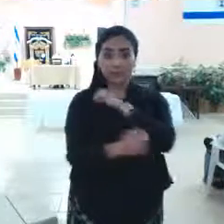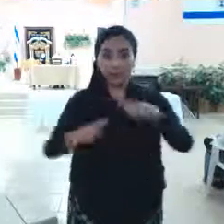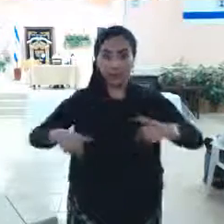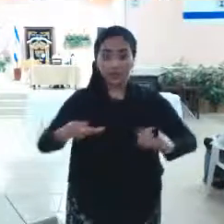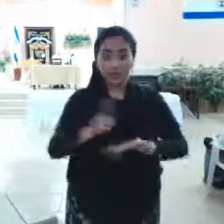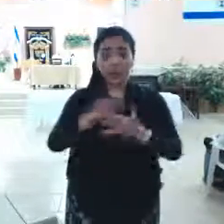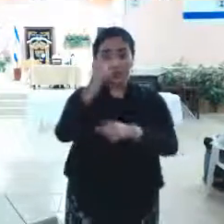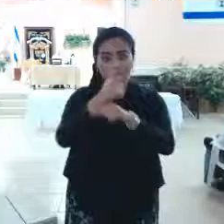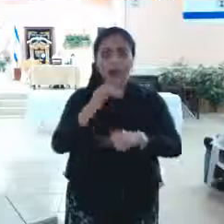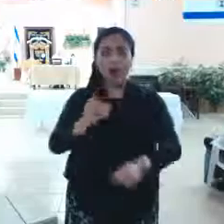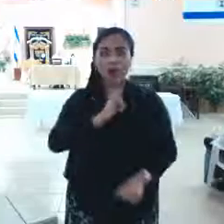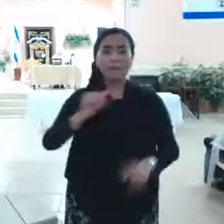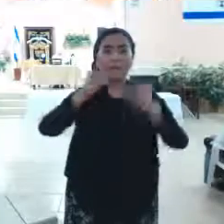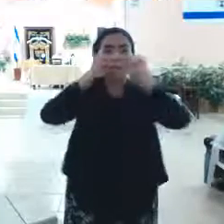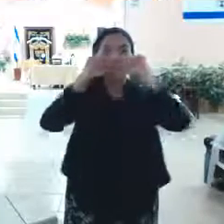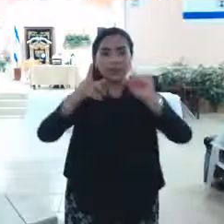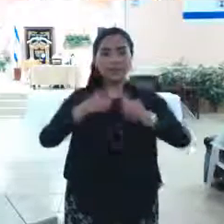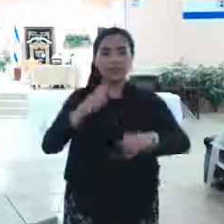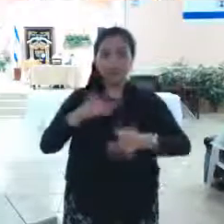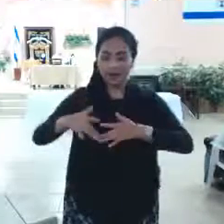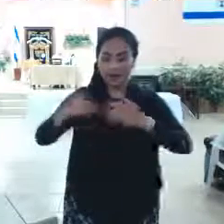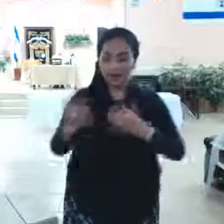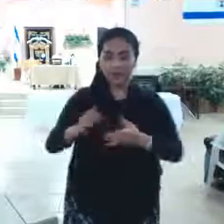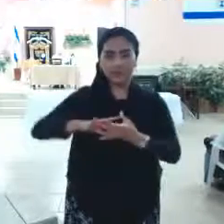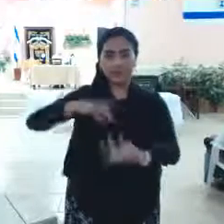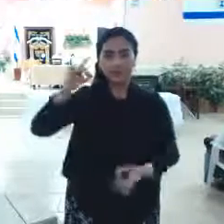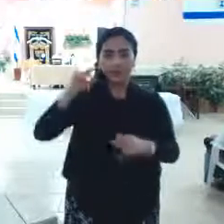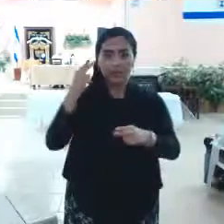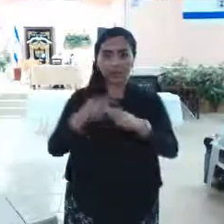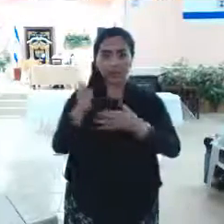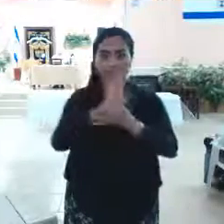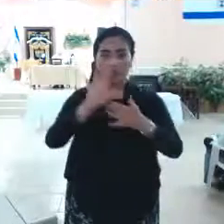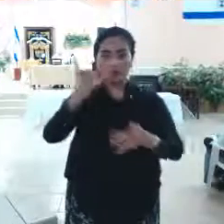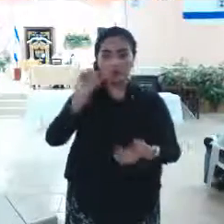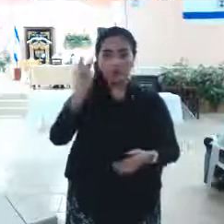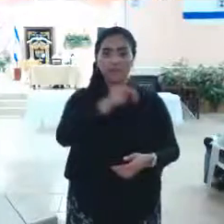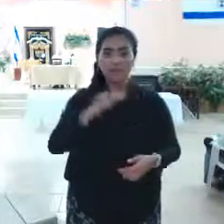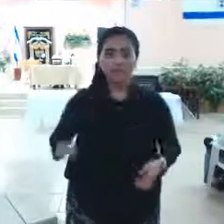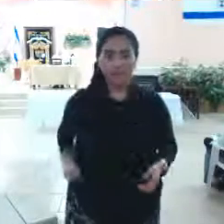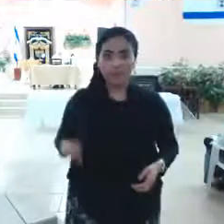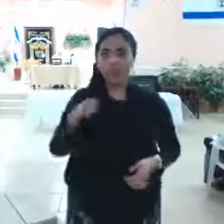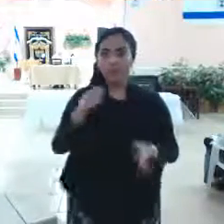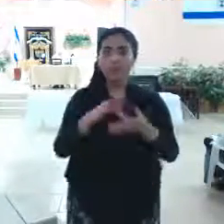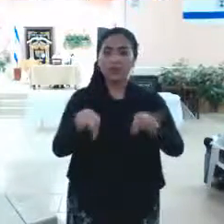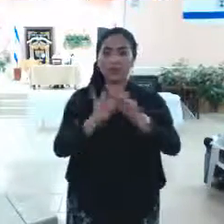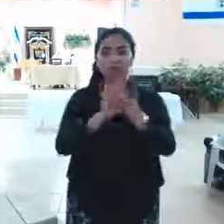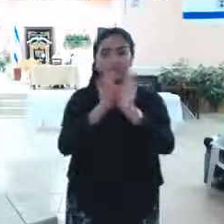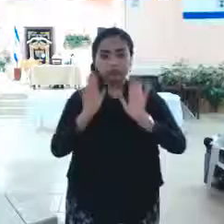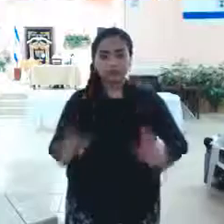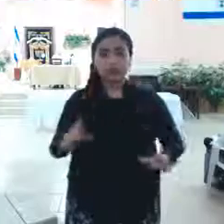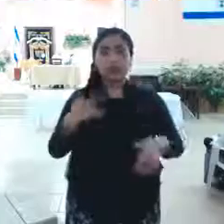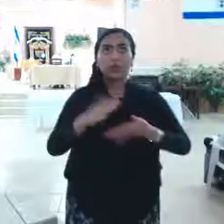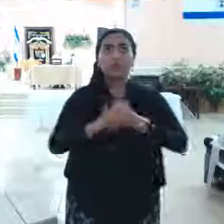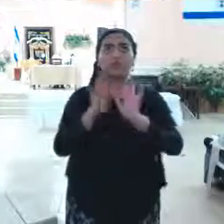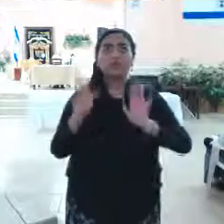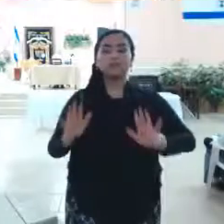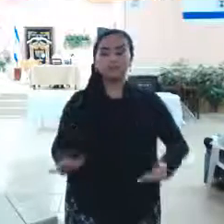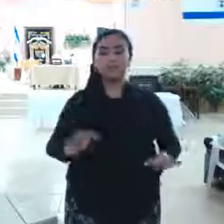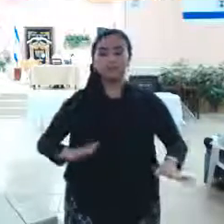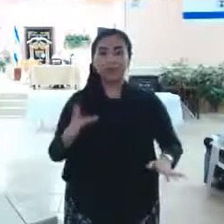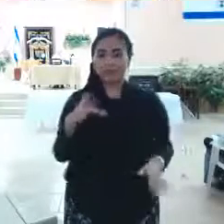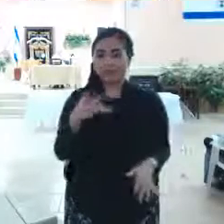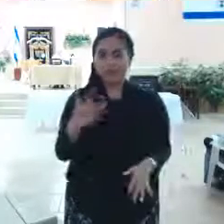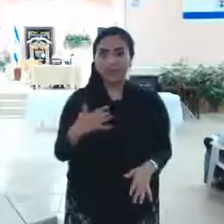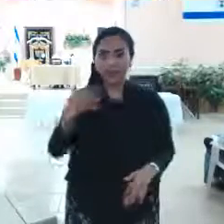Pesach in holiness, brother, I bless you from the bottom of my soul in the holy name of Joshua HaMashiach. Being calm, we feel